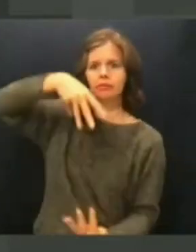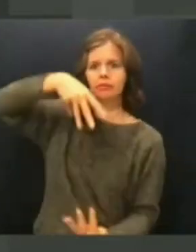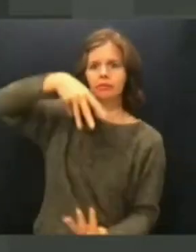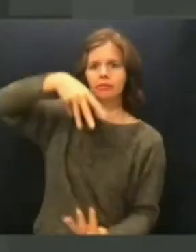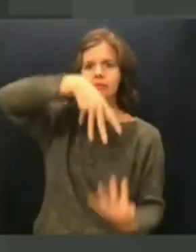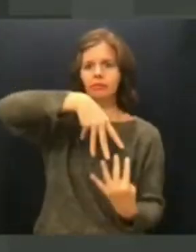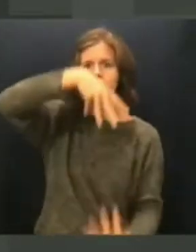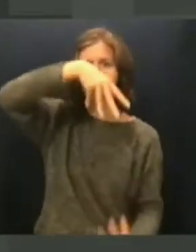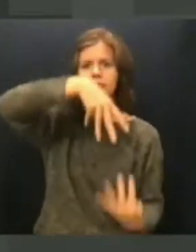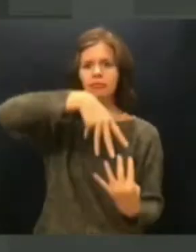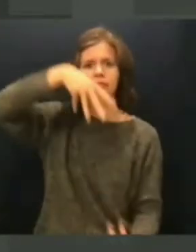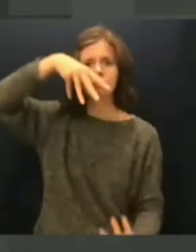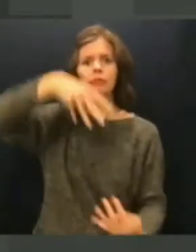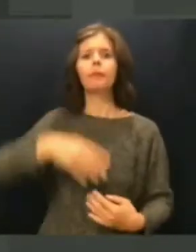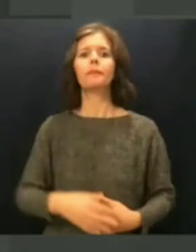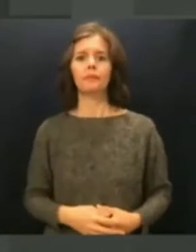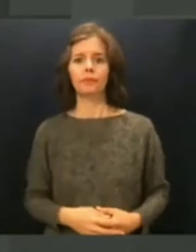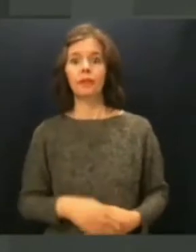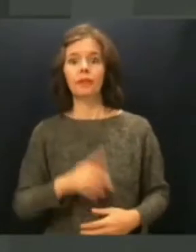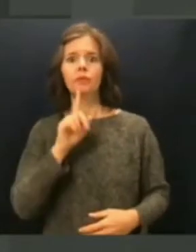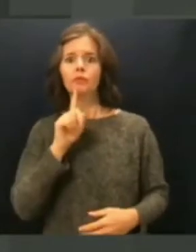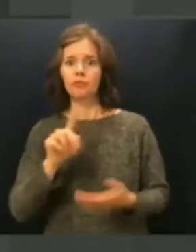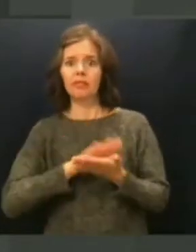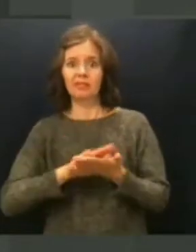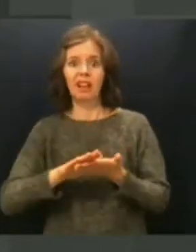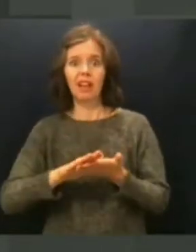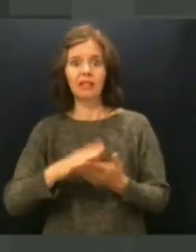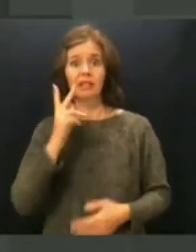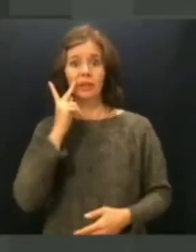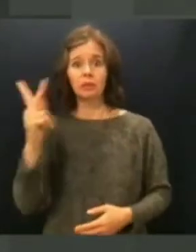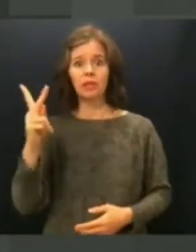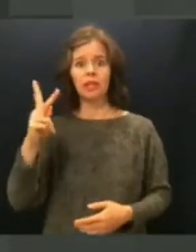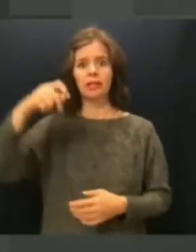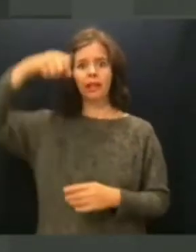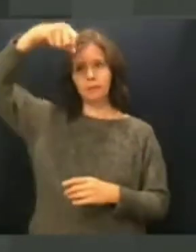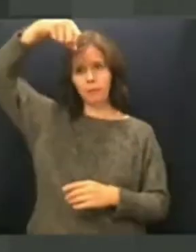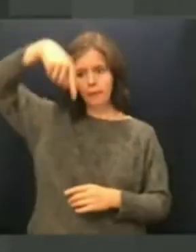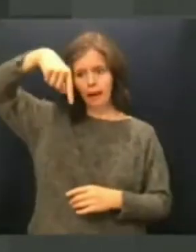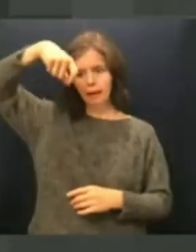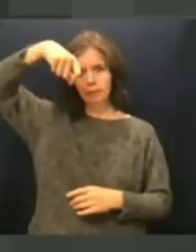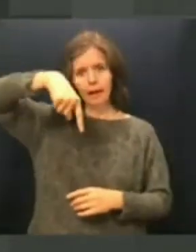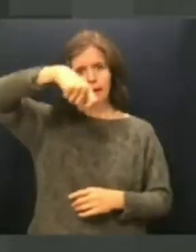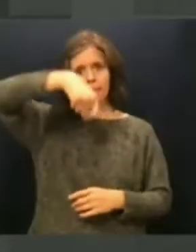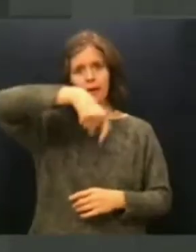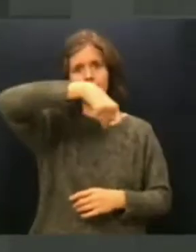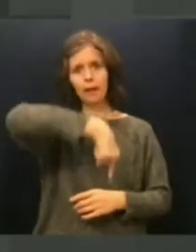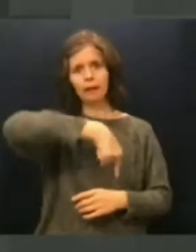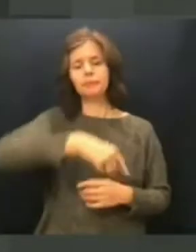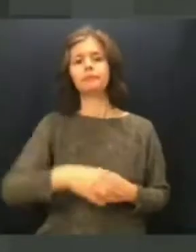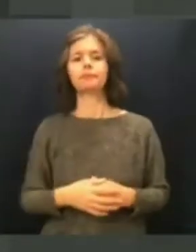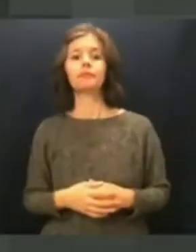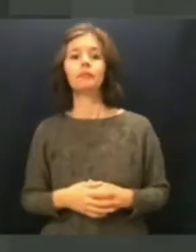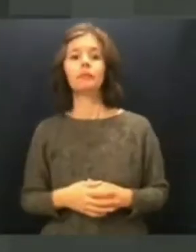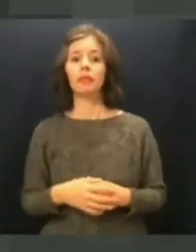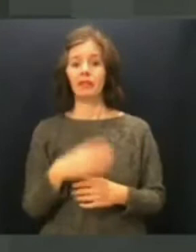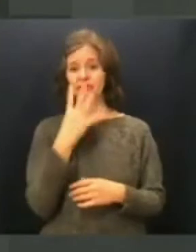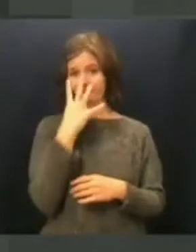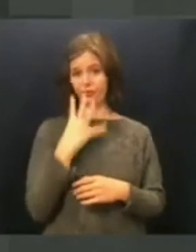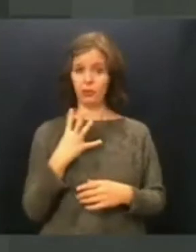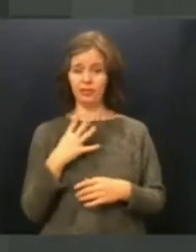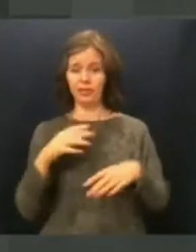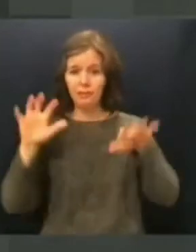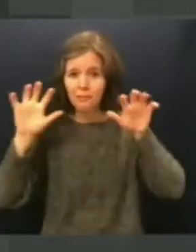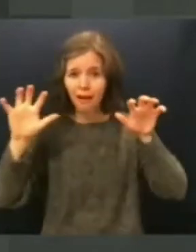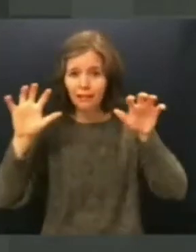someone destroyed the block up the top, and so the dripstone fell down. And also, unfortunately for this zombie here, if you fall on